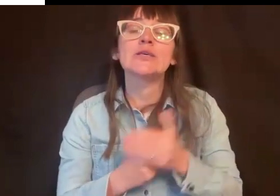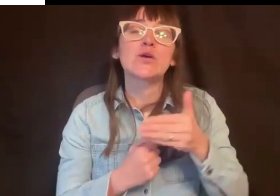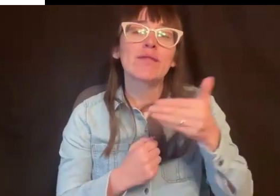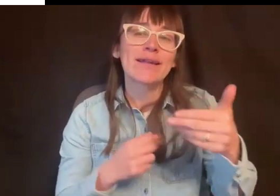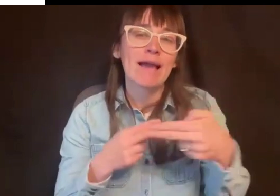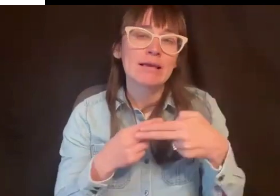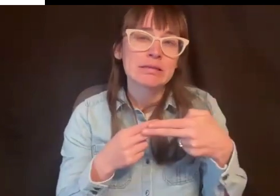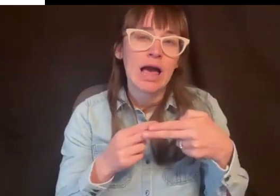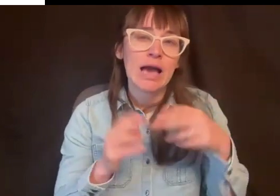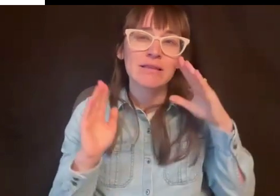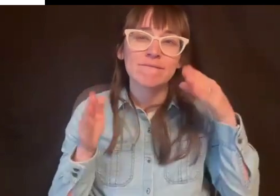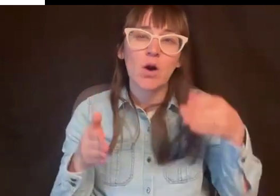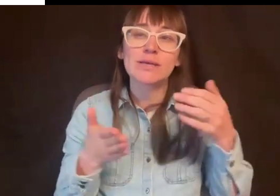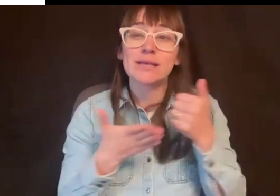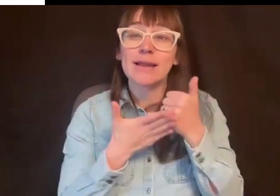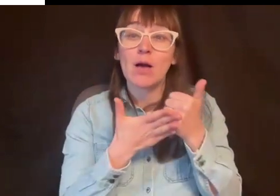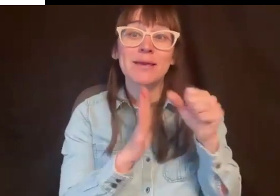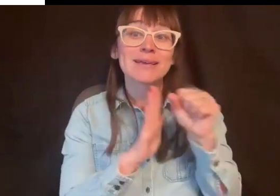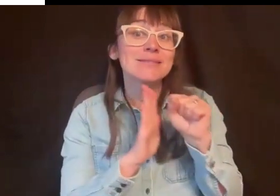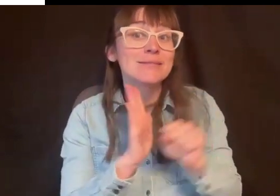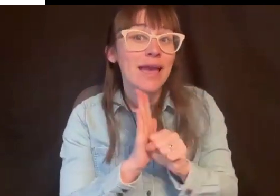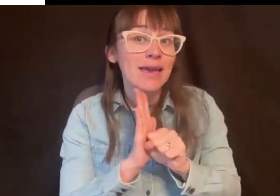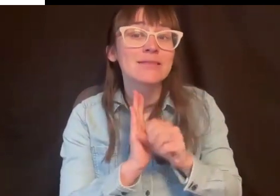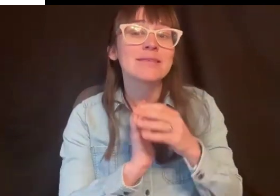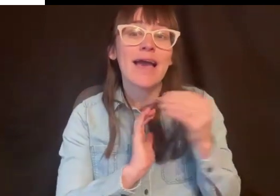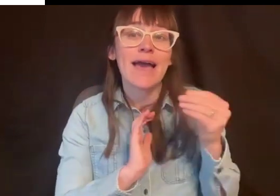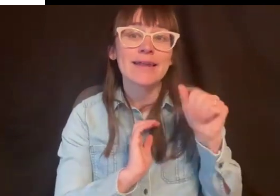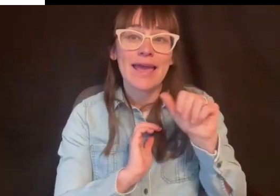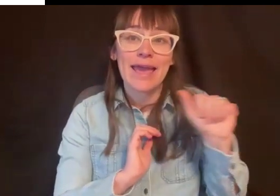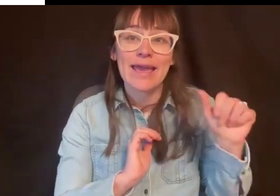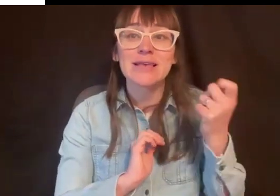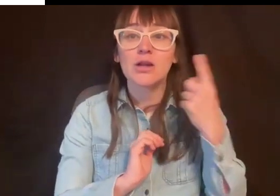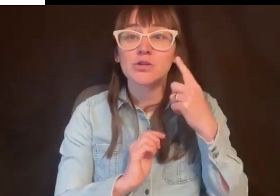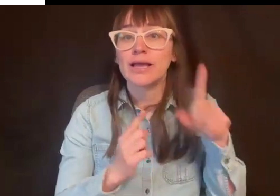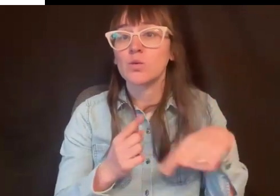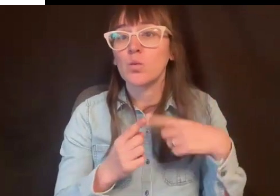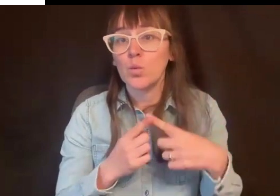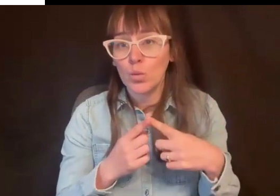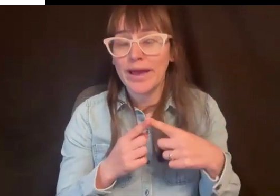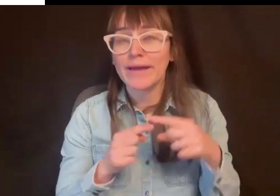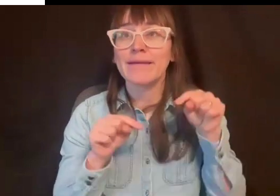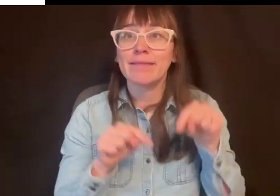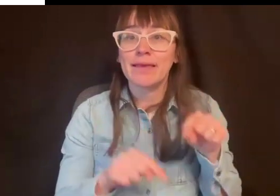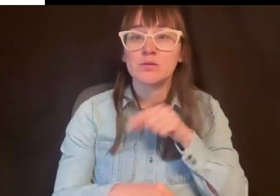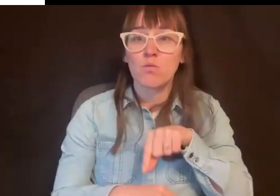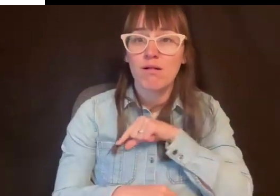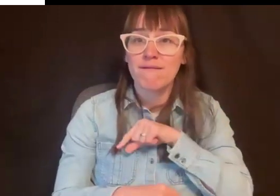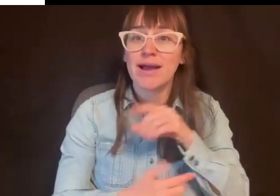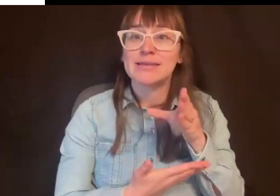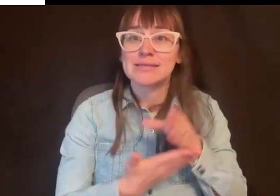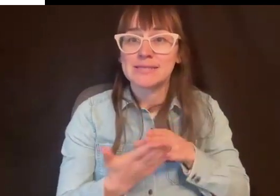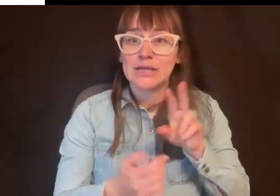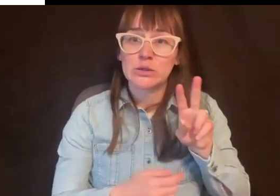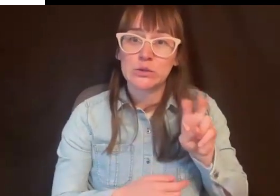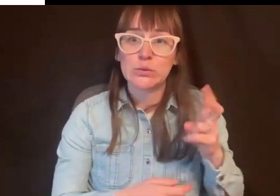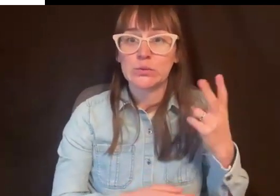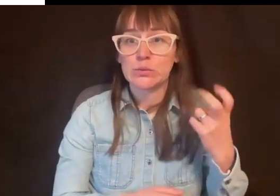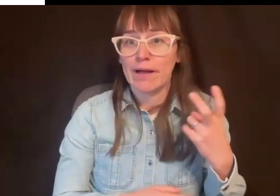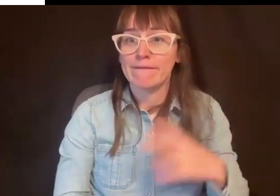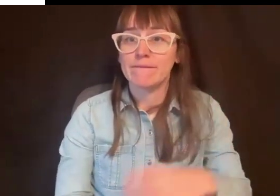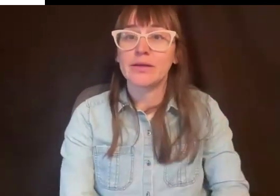helping states and AAAs understand when an agreement is a Section 212 agreement. Next slide, please.